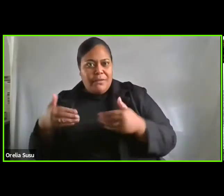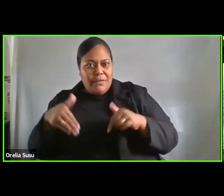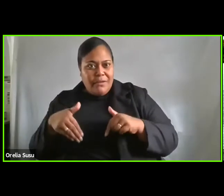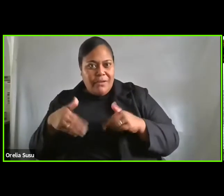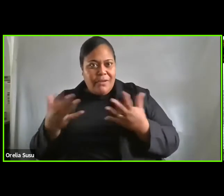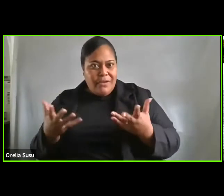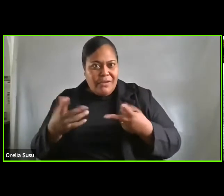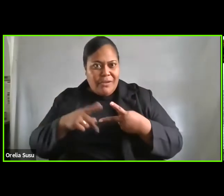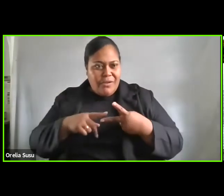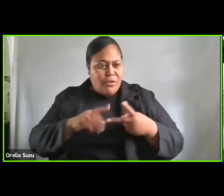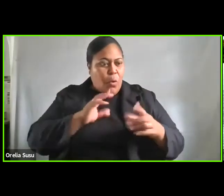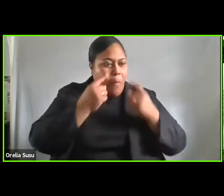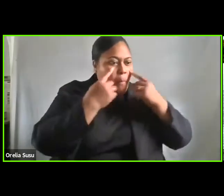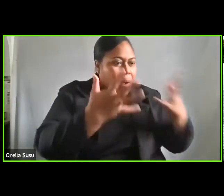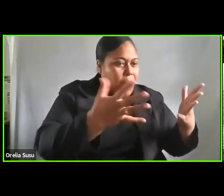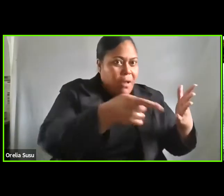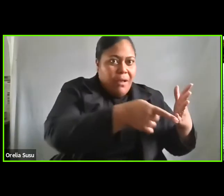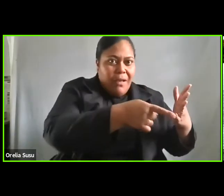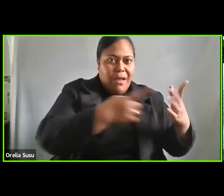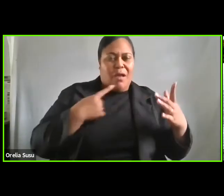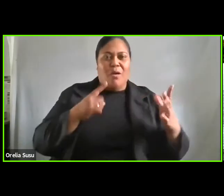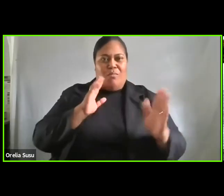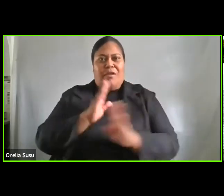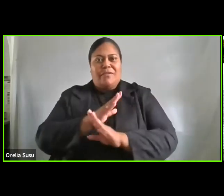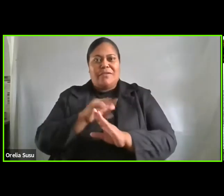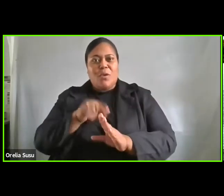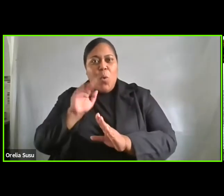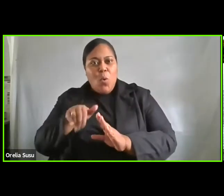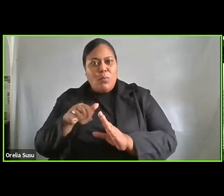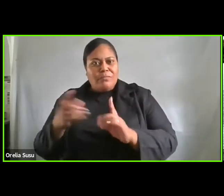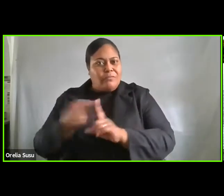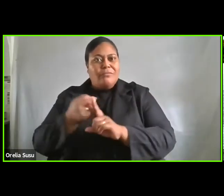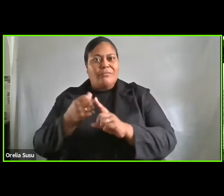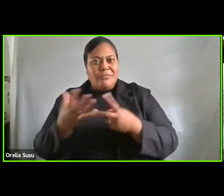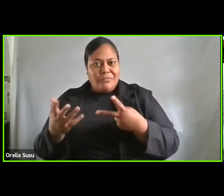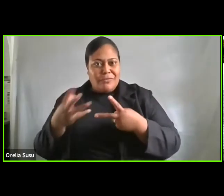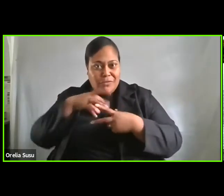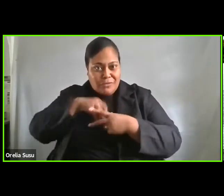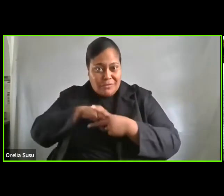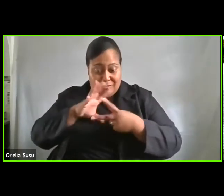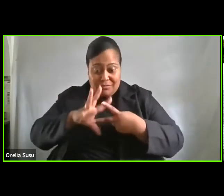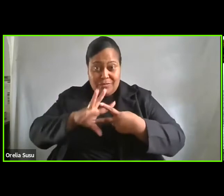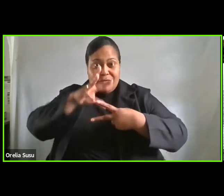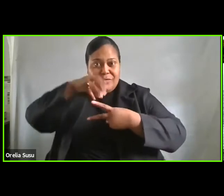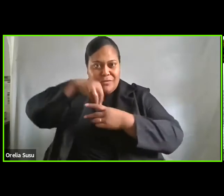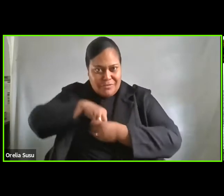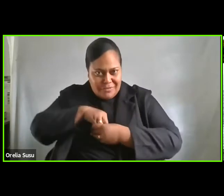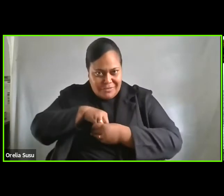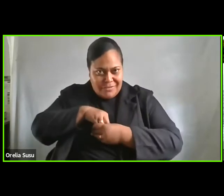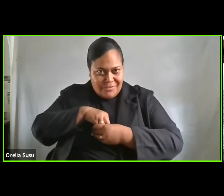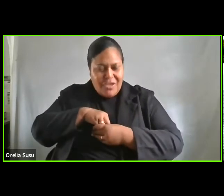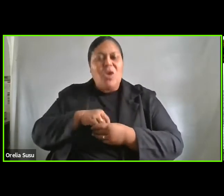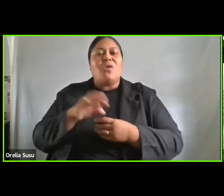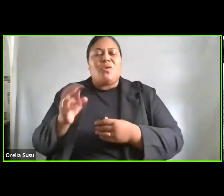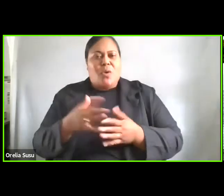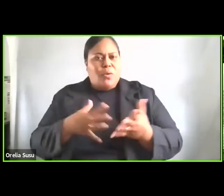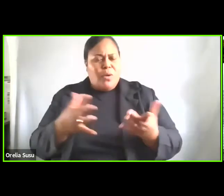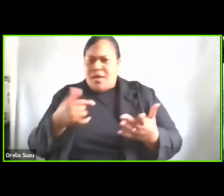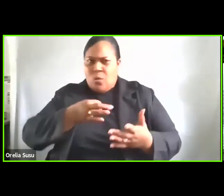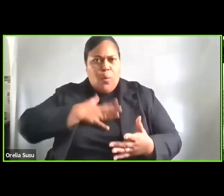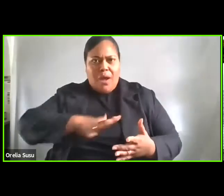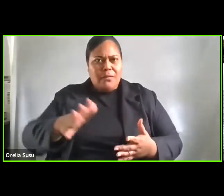private and what feminists and others who work in this area interested in doing is saying let's not pretend that